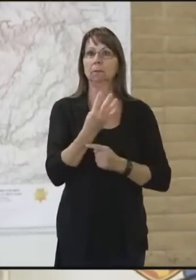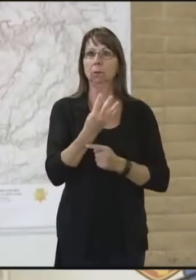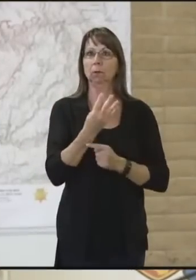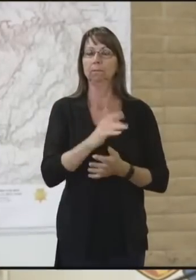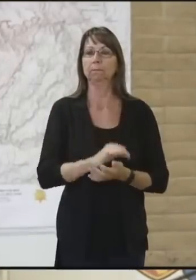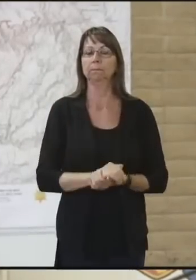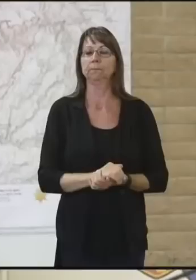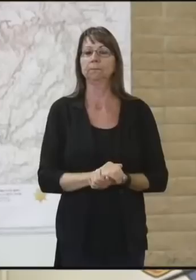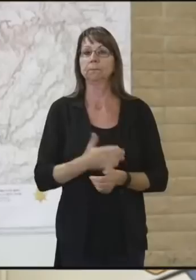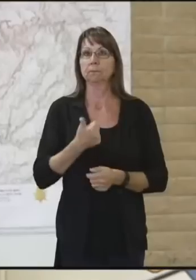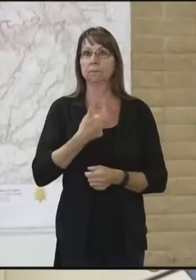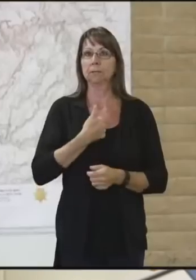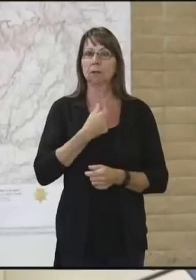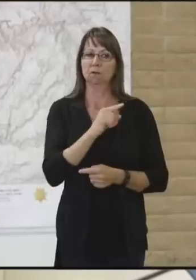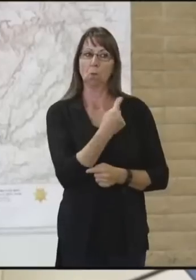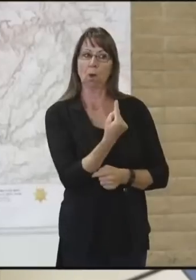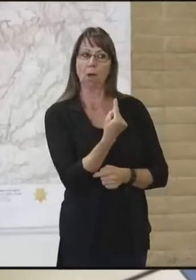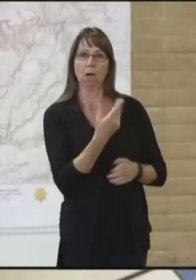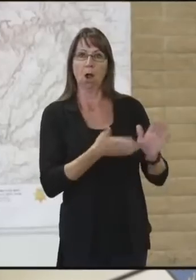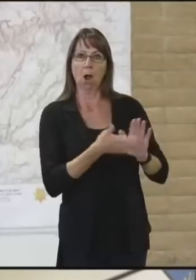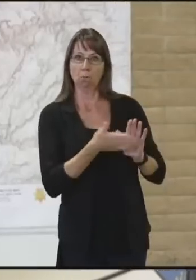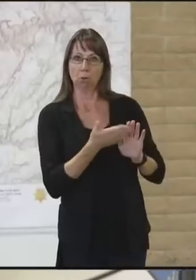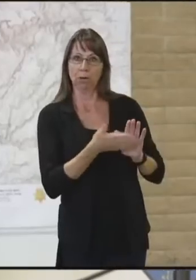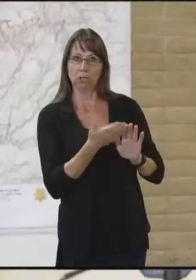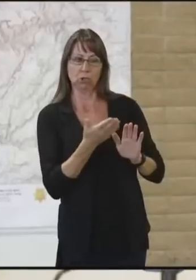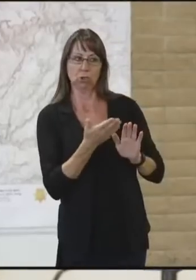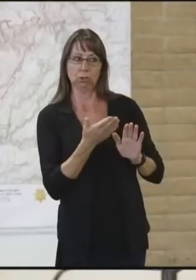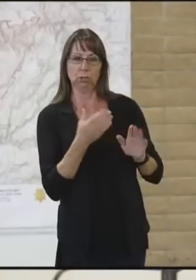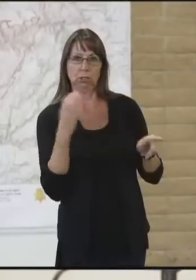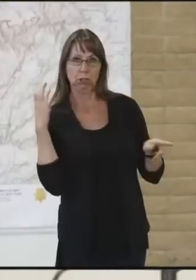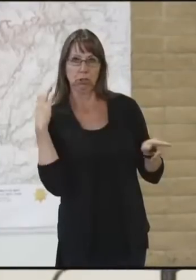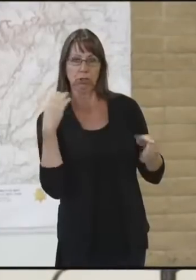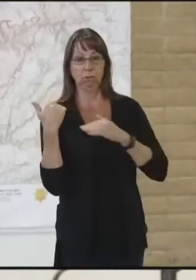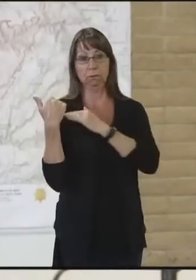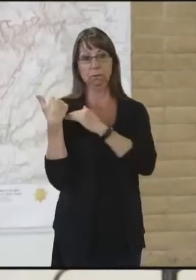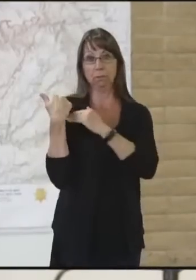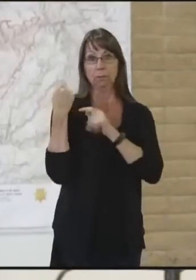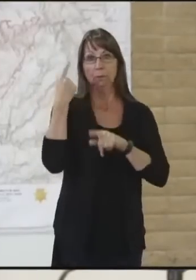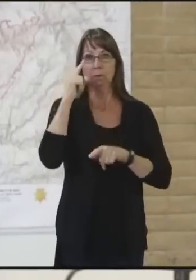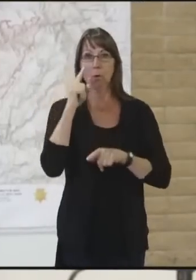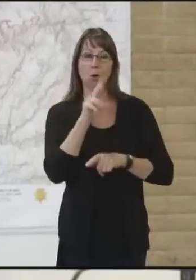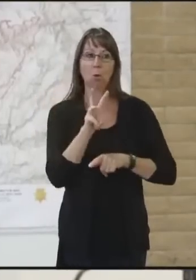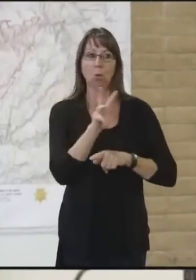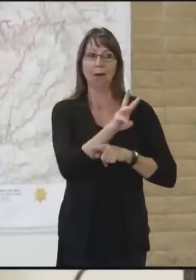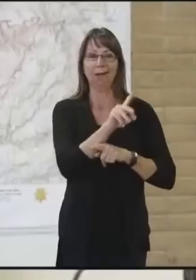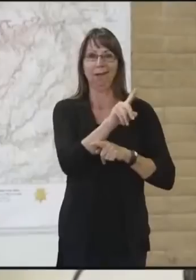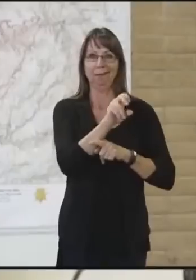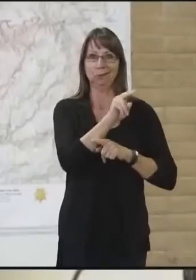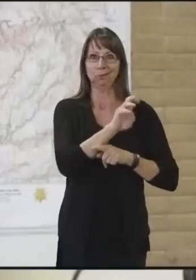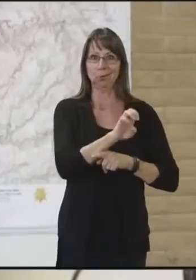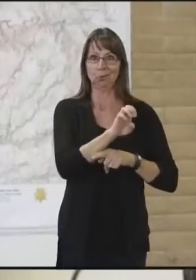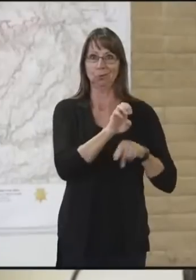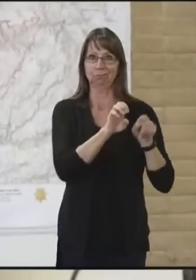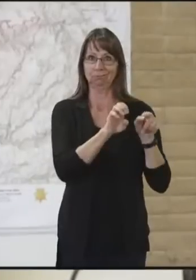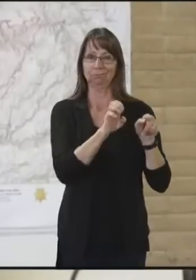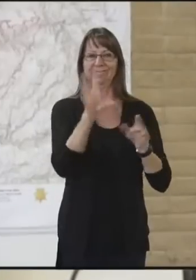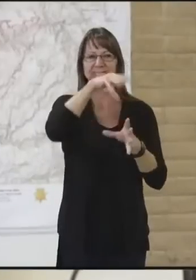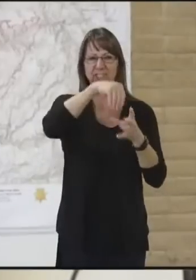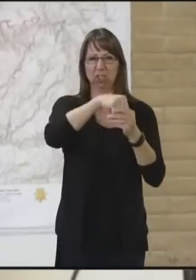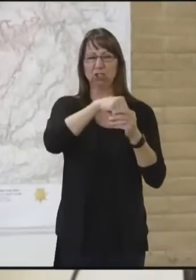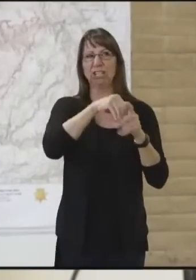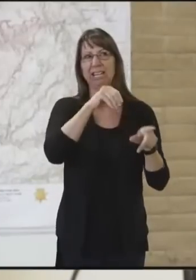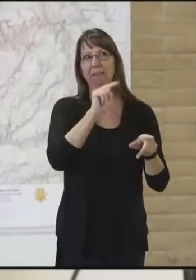one of the Operations Section Chiefs responsible for the west zone of the North Zone